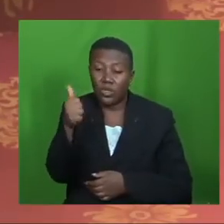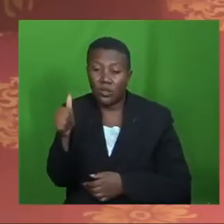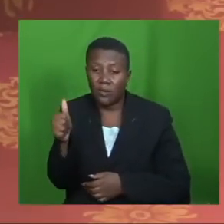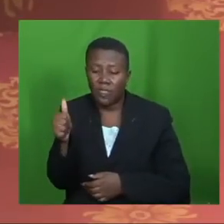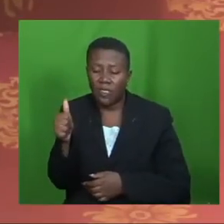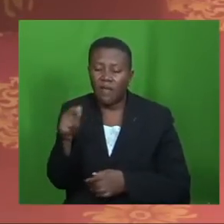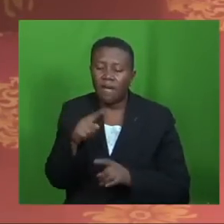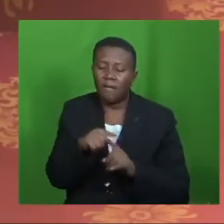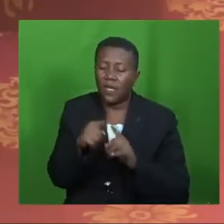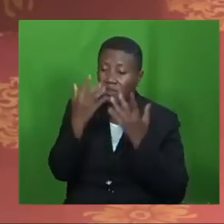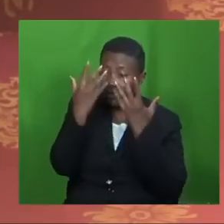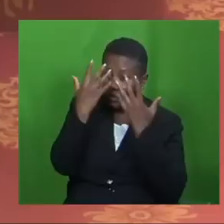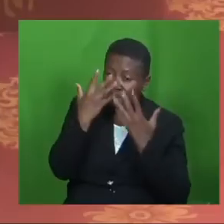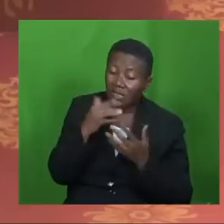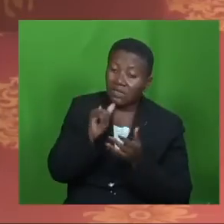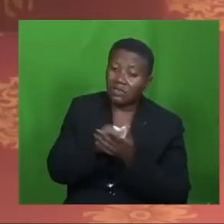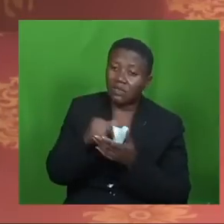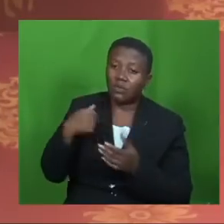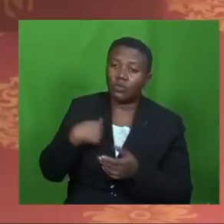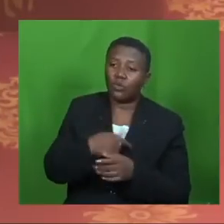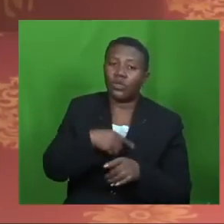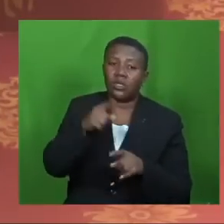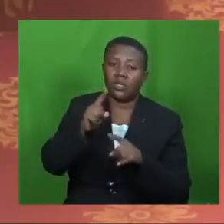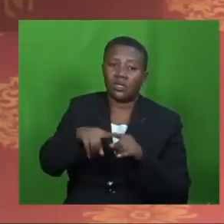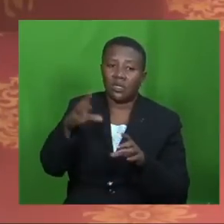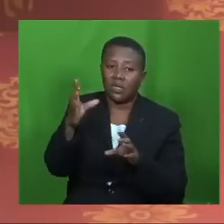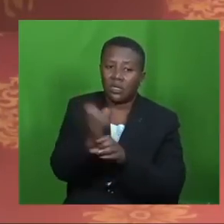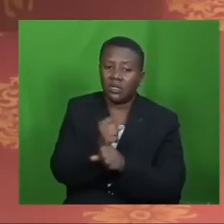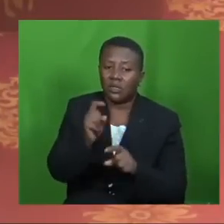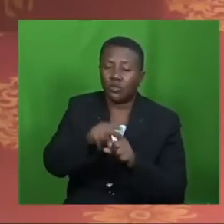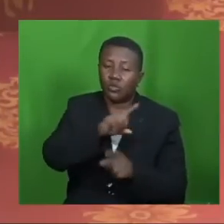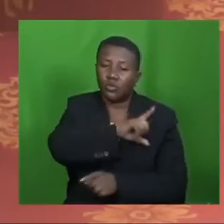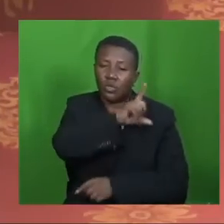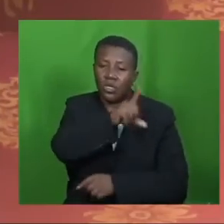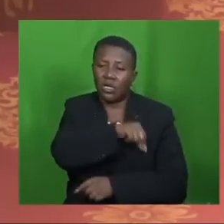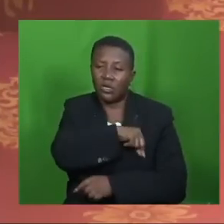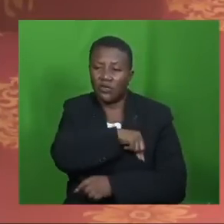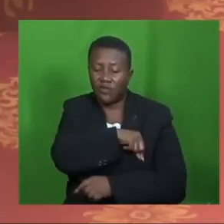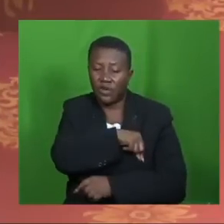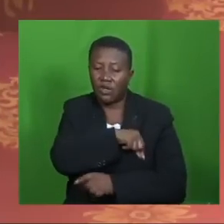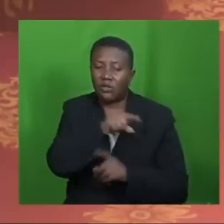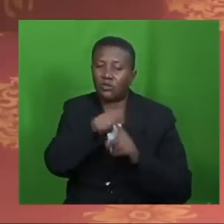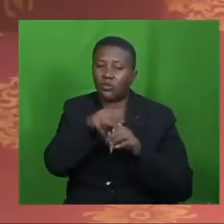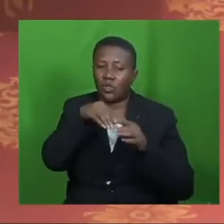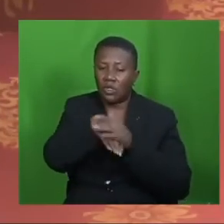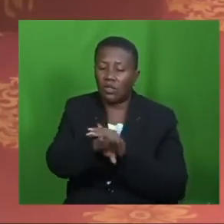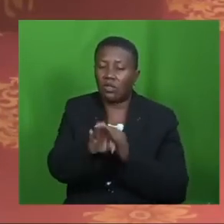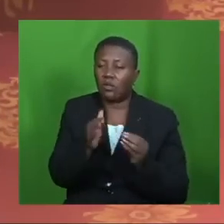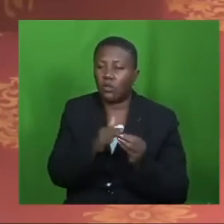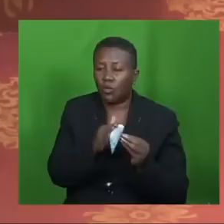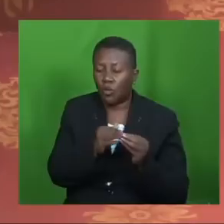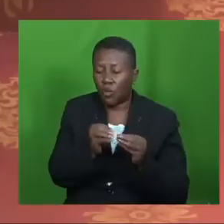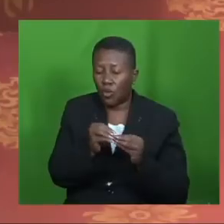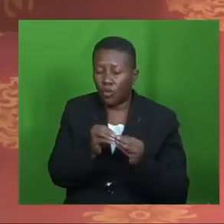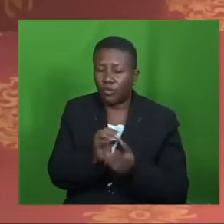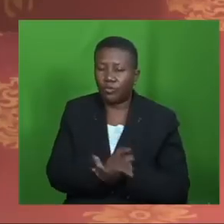regrettable that we could not achieve our main objective of qualifying from the group stage and making a strong impact at the knockout